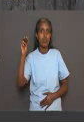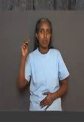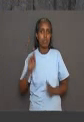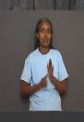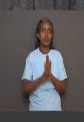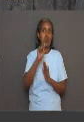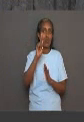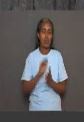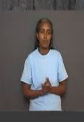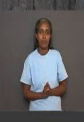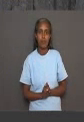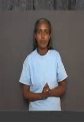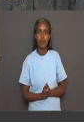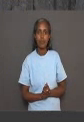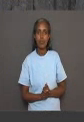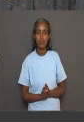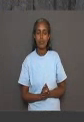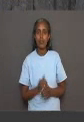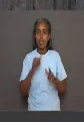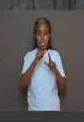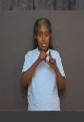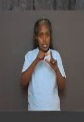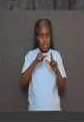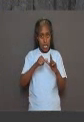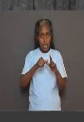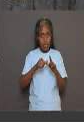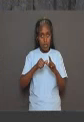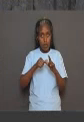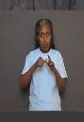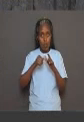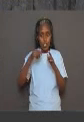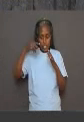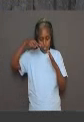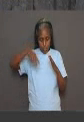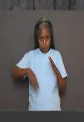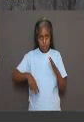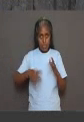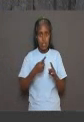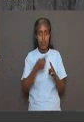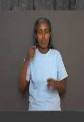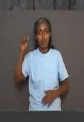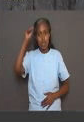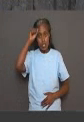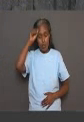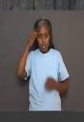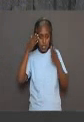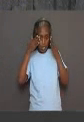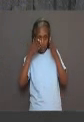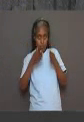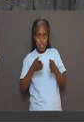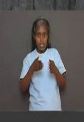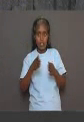tall. The angle of depression from Samuel's line of sight